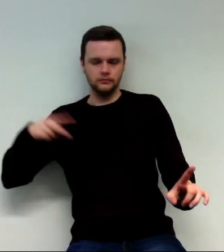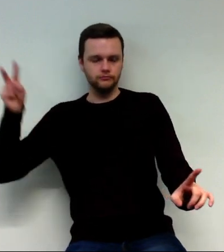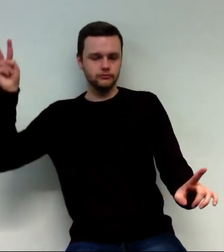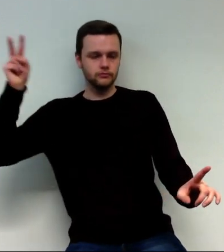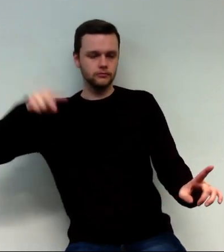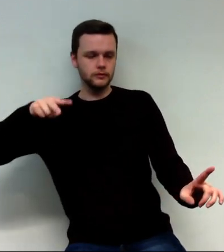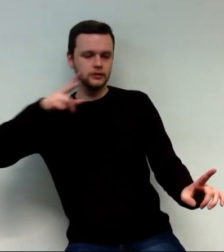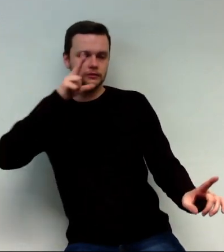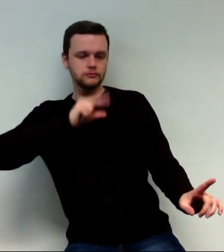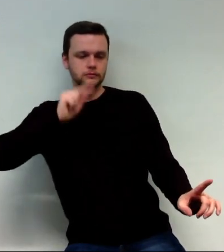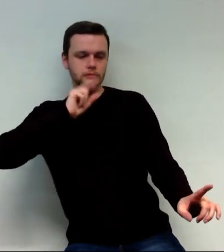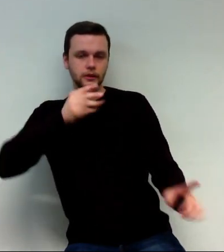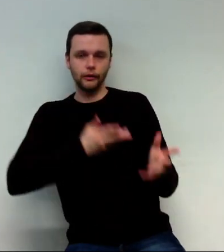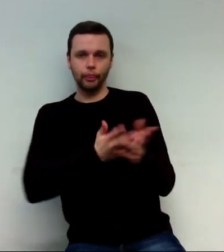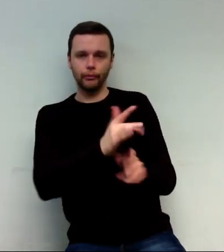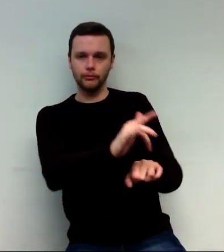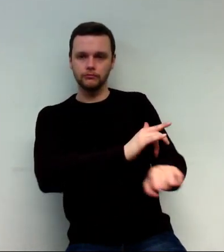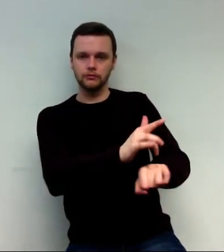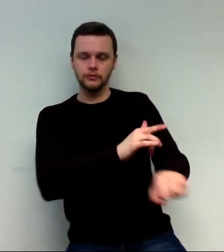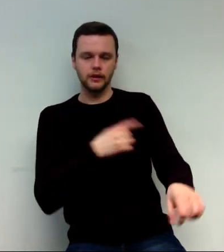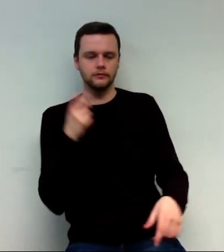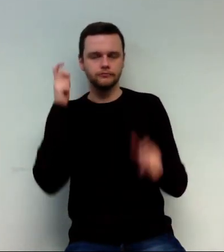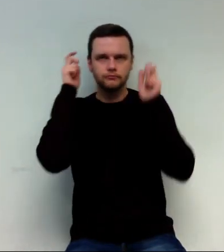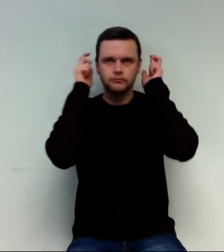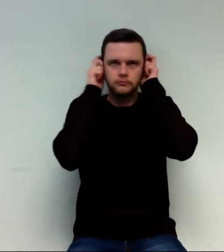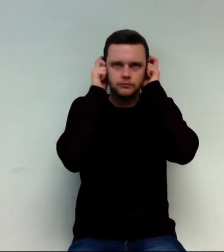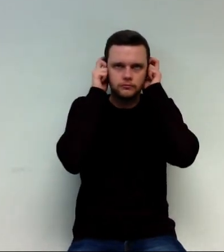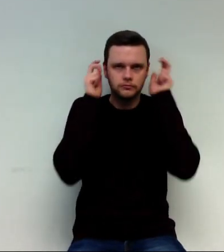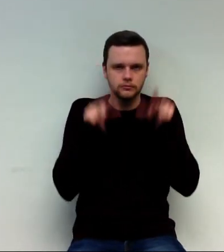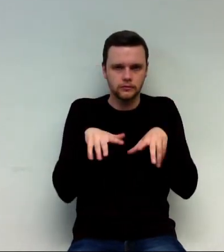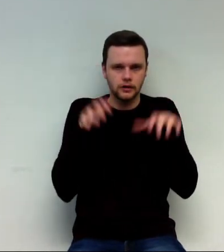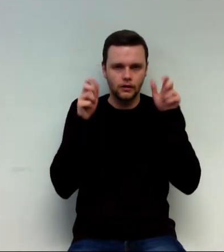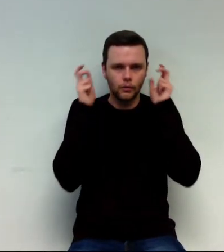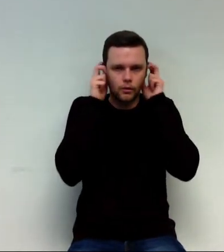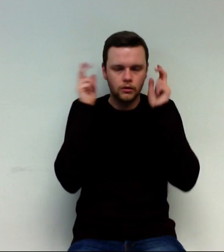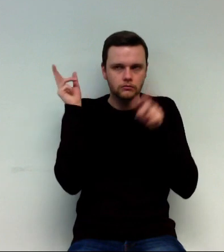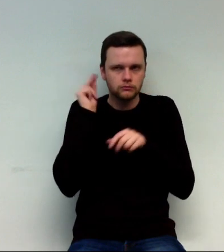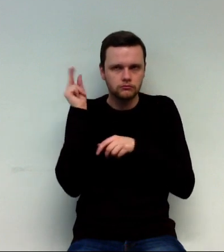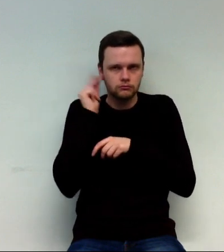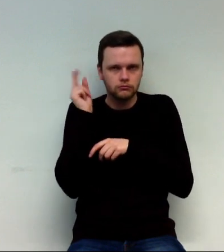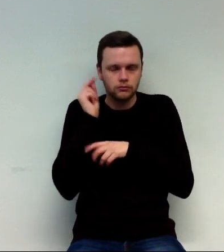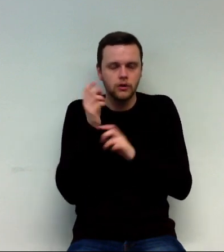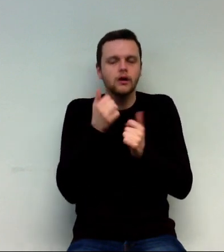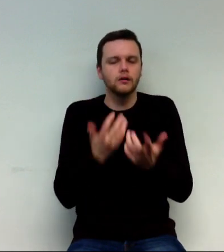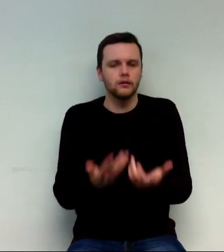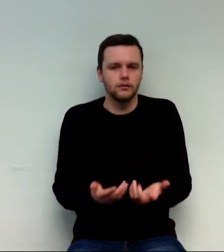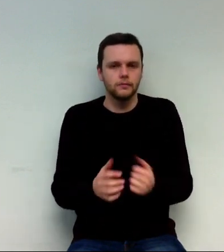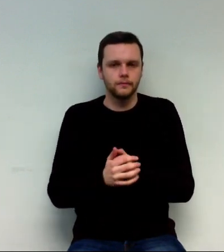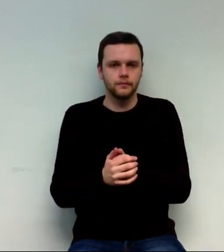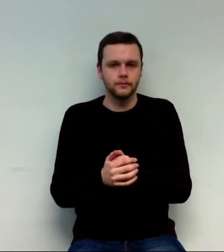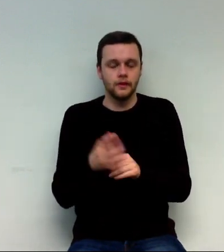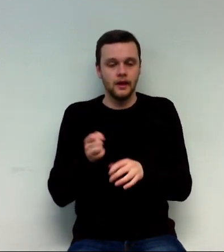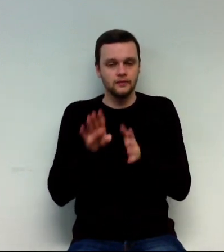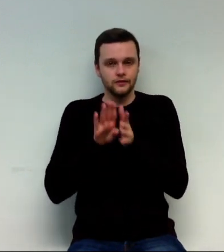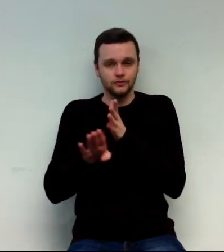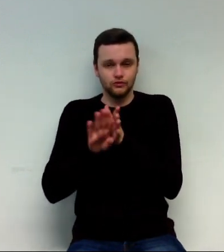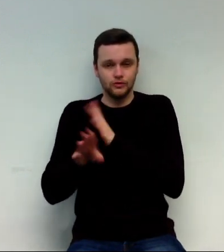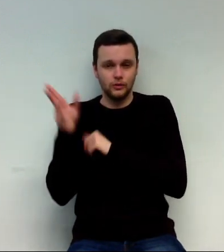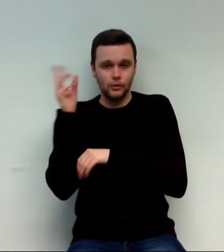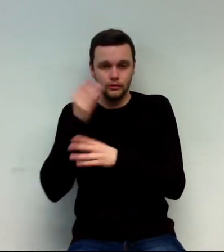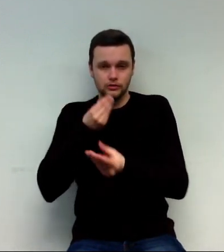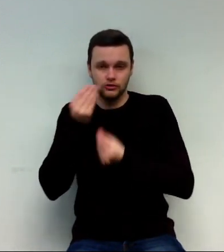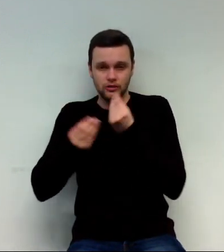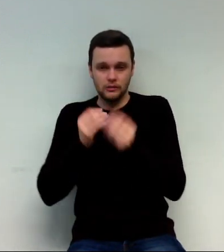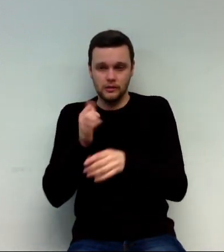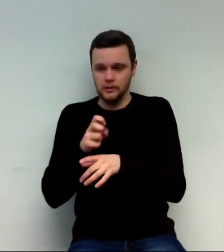just talking to the people with headsets, explaining the action on stage? Yeah, ordinarily you'll have a trained audio describer who may be